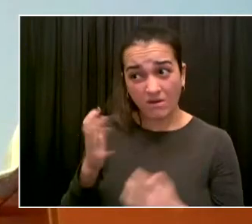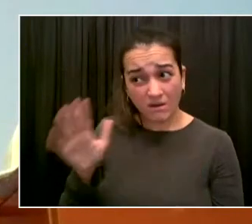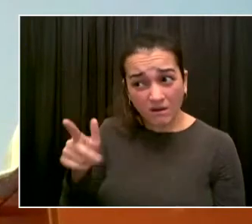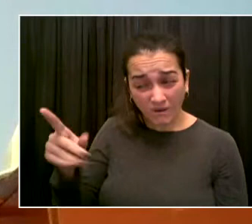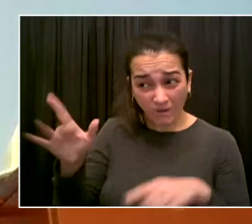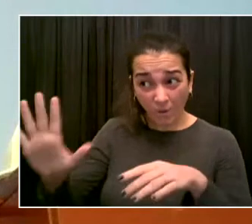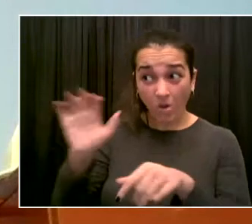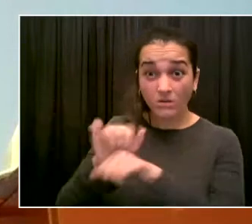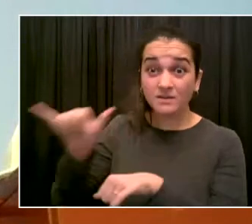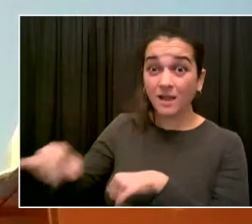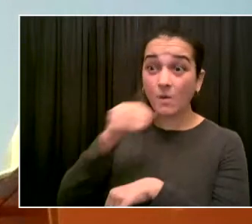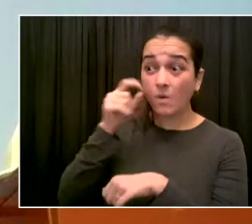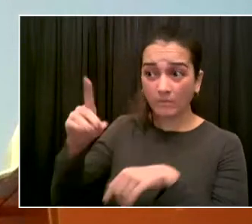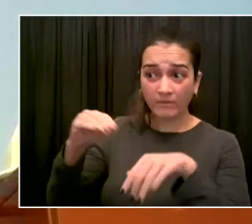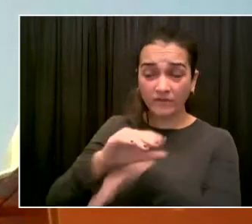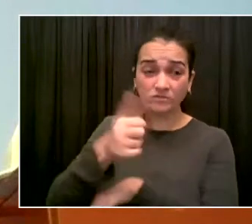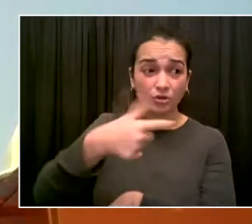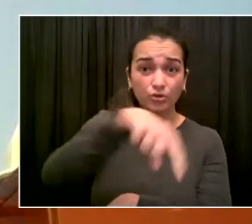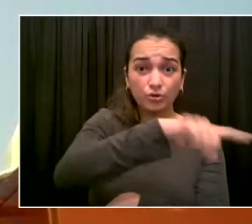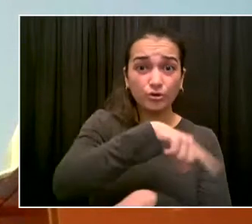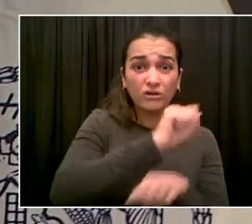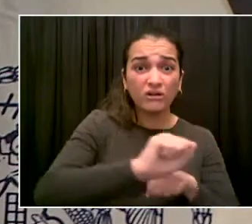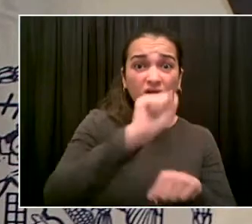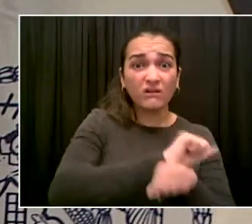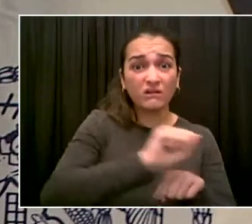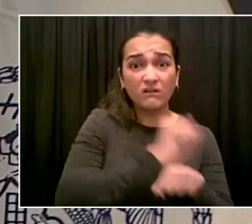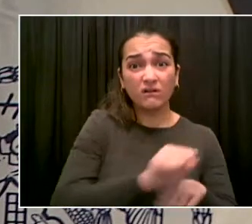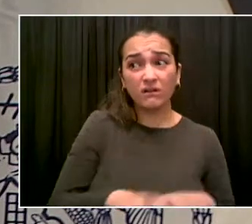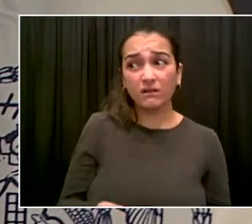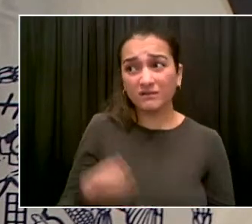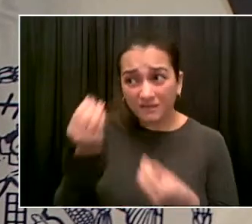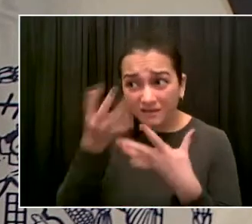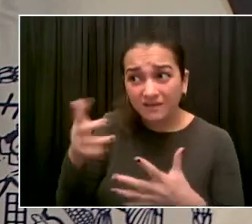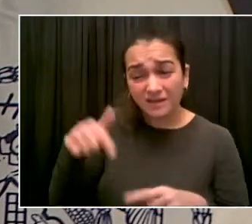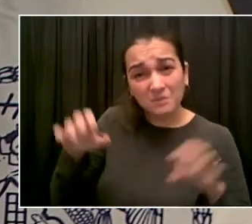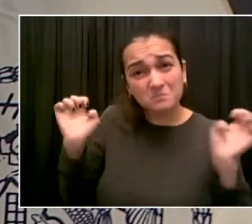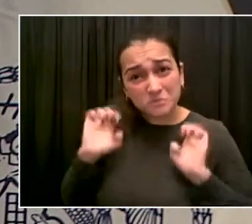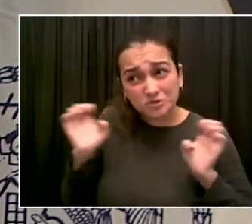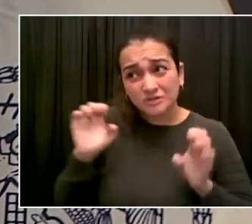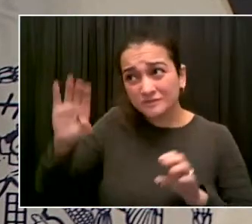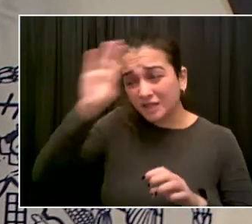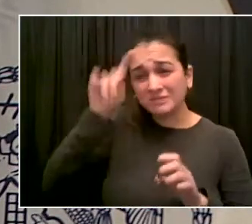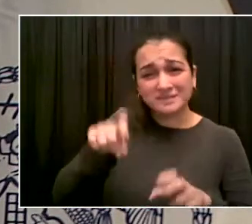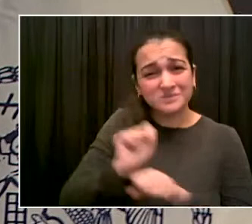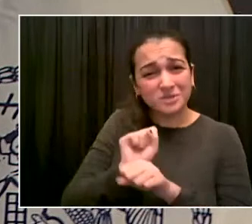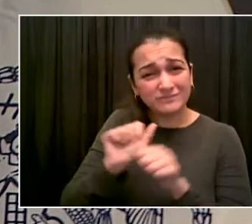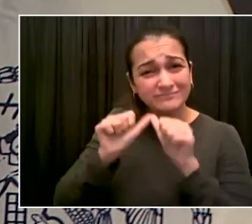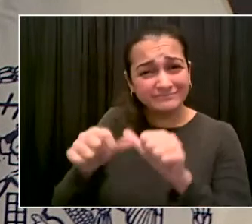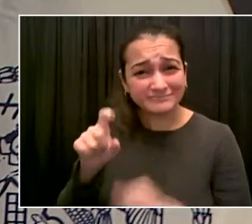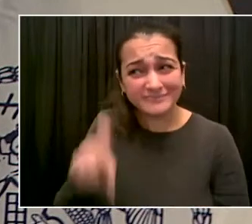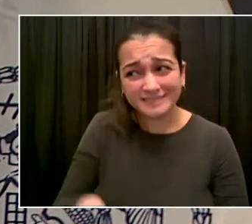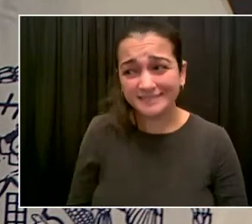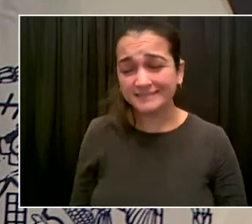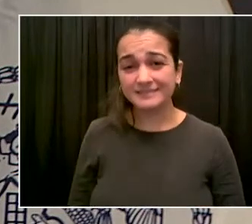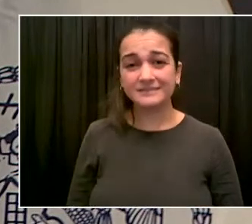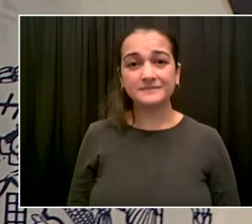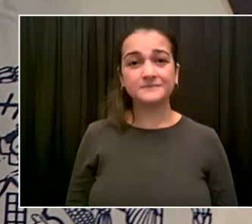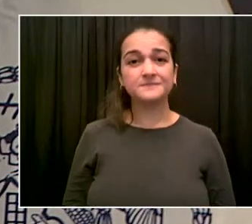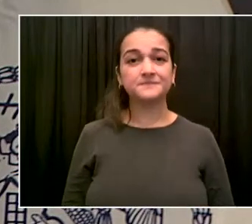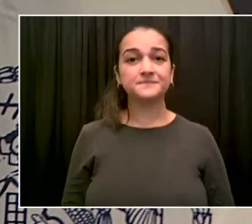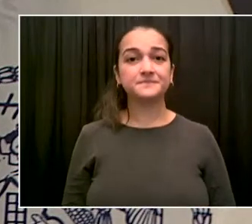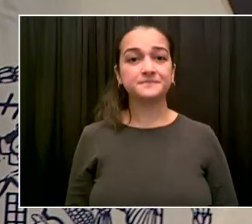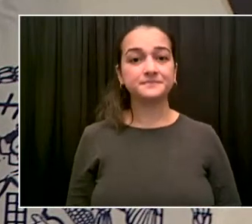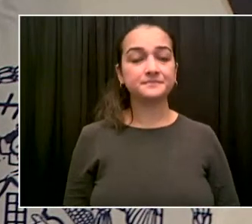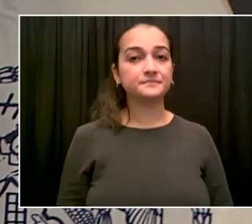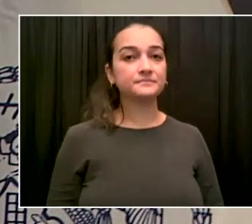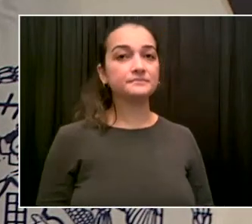goodness for them. Thank goodness for them indeed. Go ahead, Courtney. I guess continuing on this line of